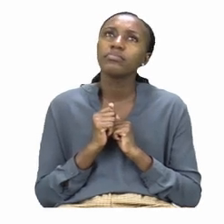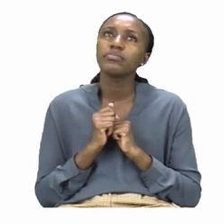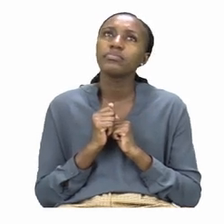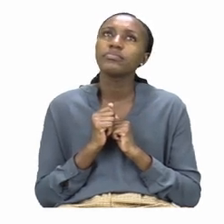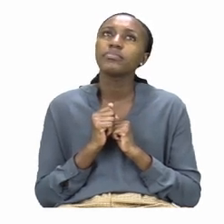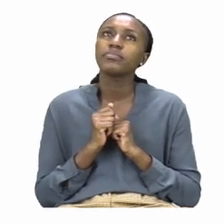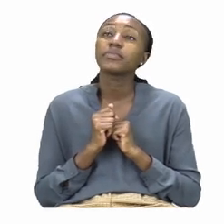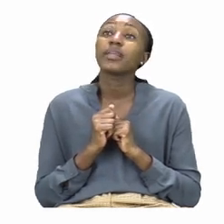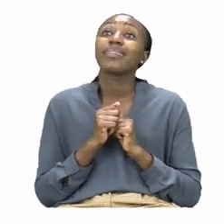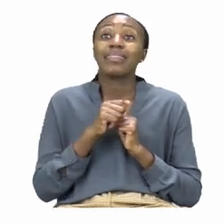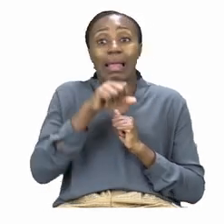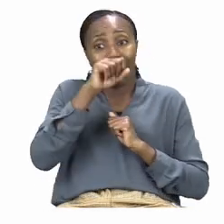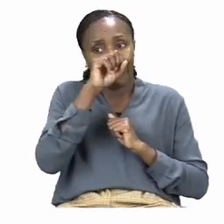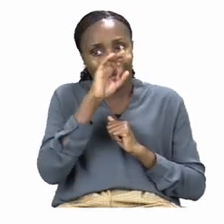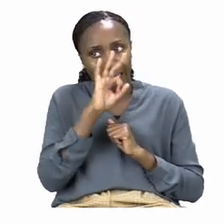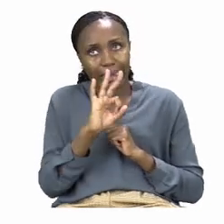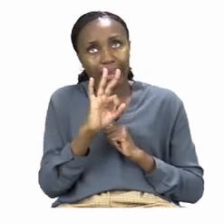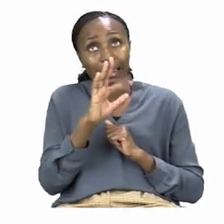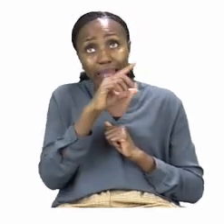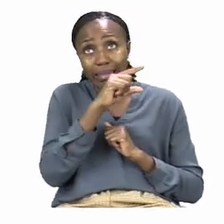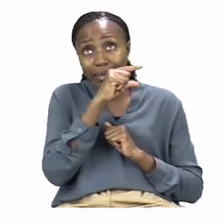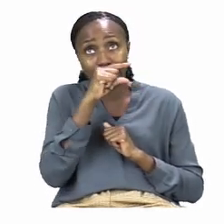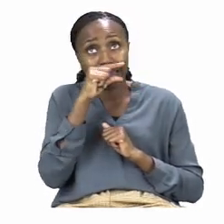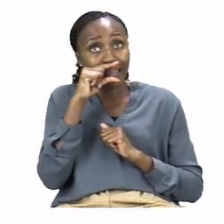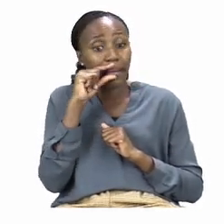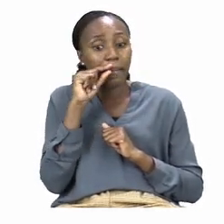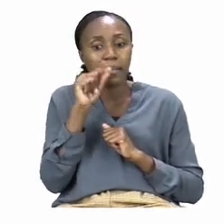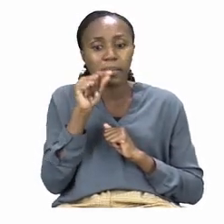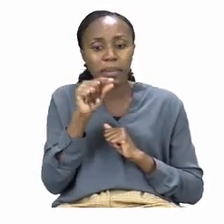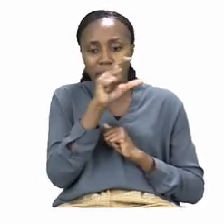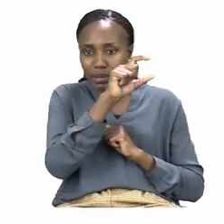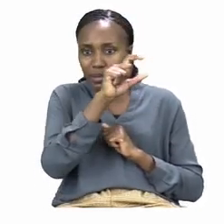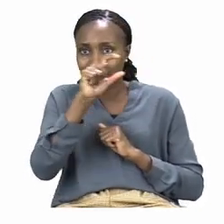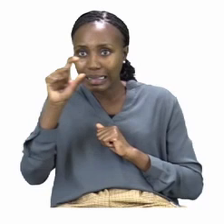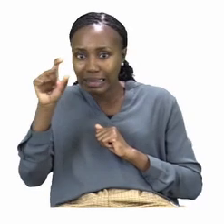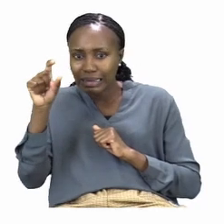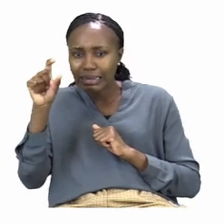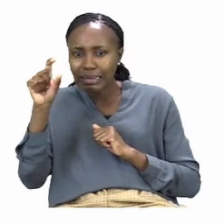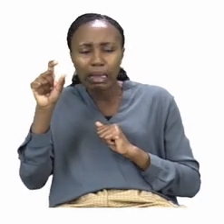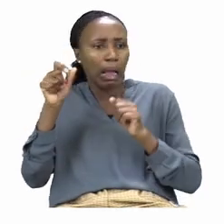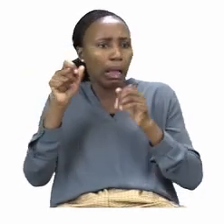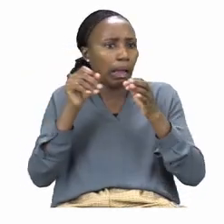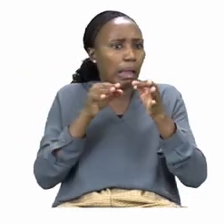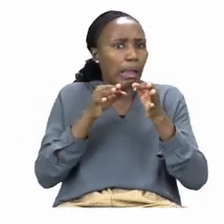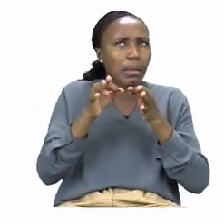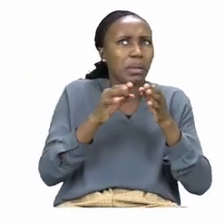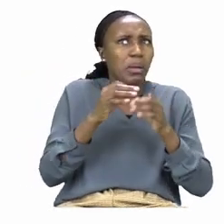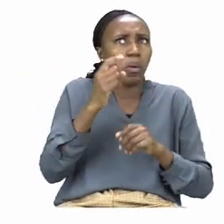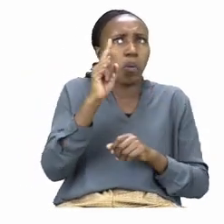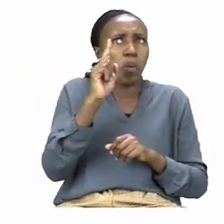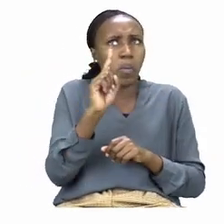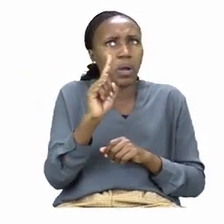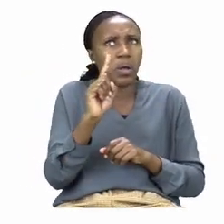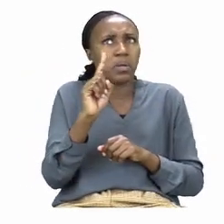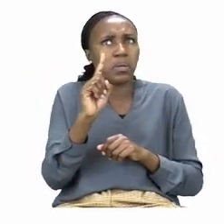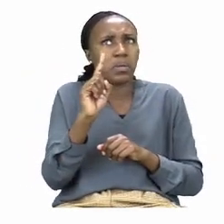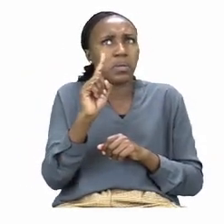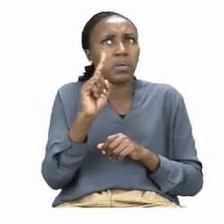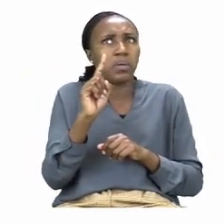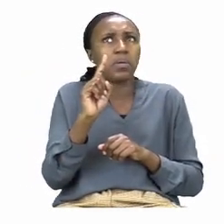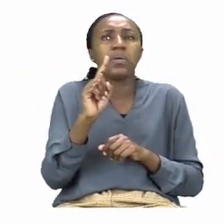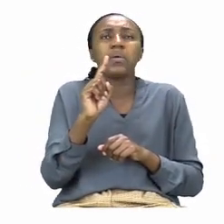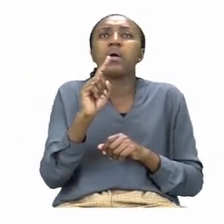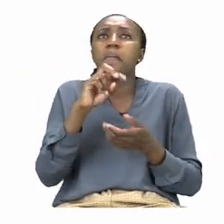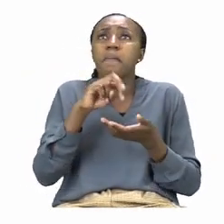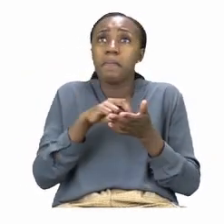the naming part of a sentence tells about one, then it will